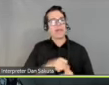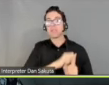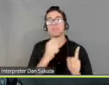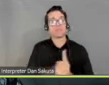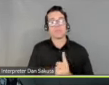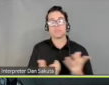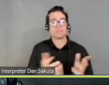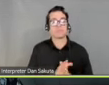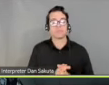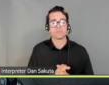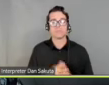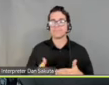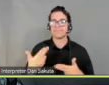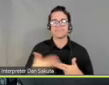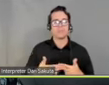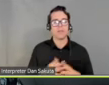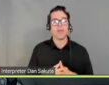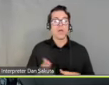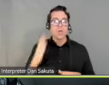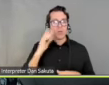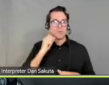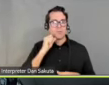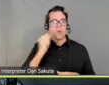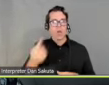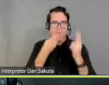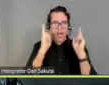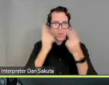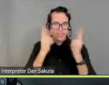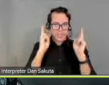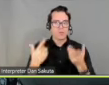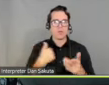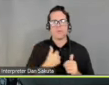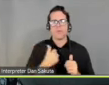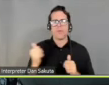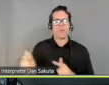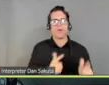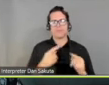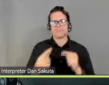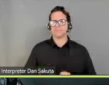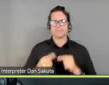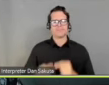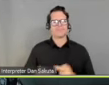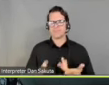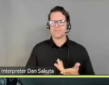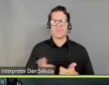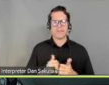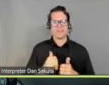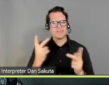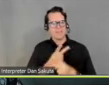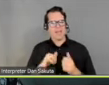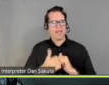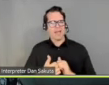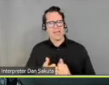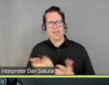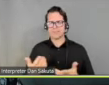slide. And so I know tomorrow's Halloween, and we're all struggling with how to do things safely with our children.